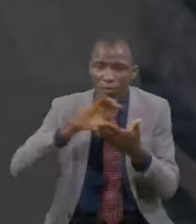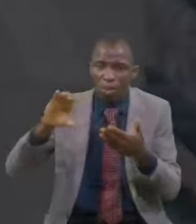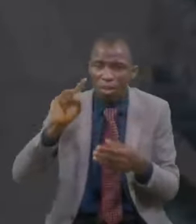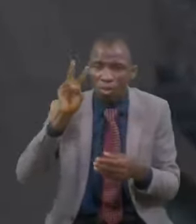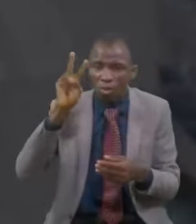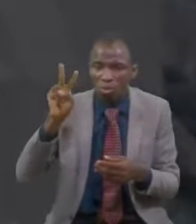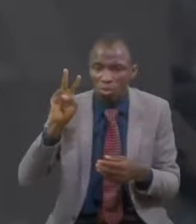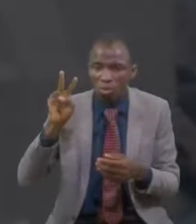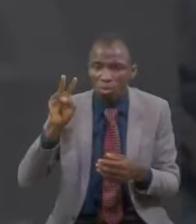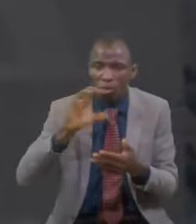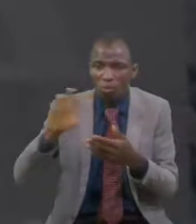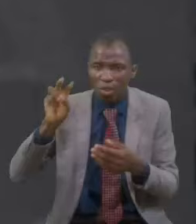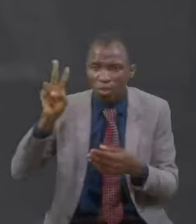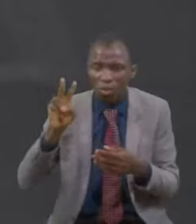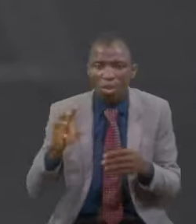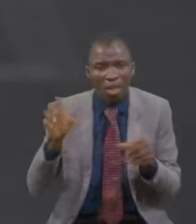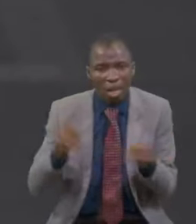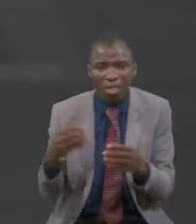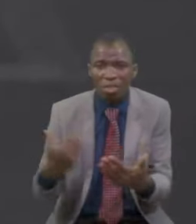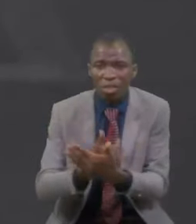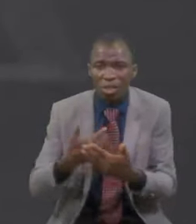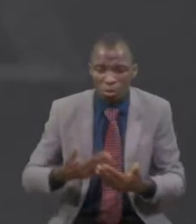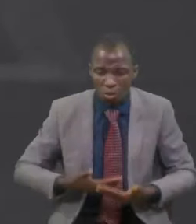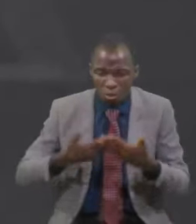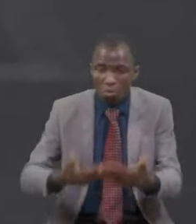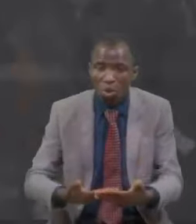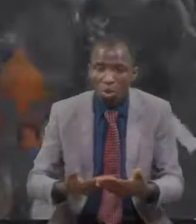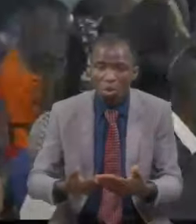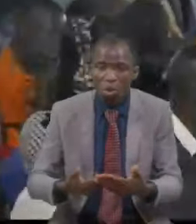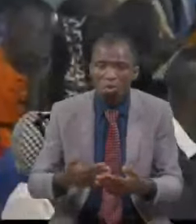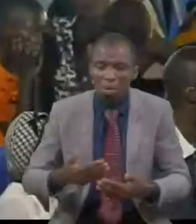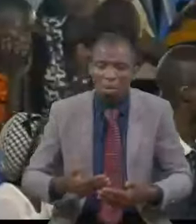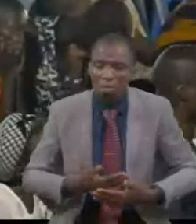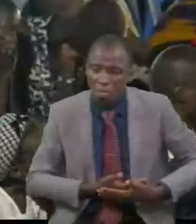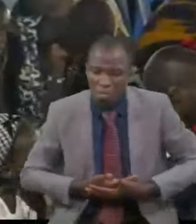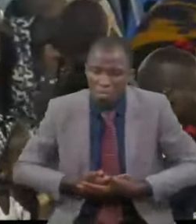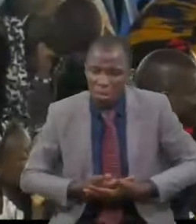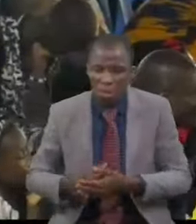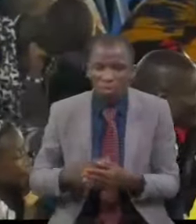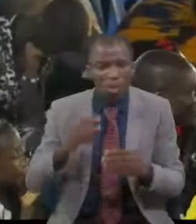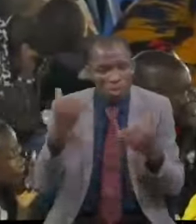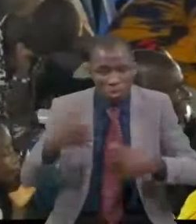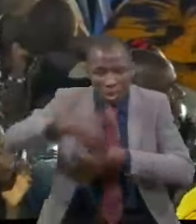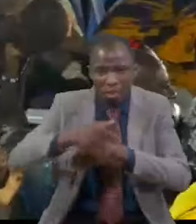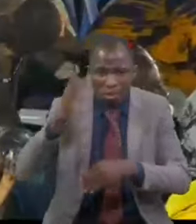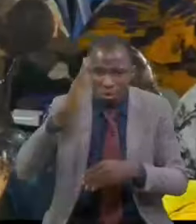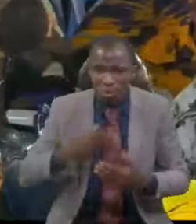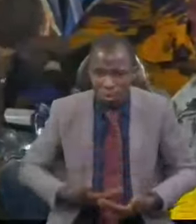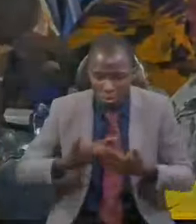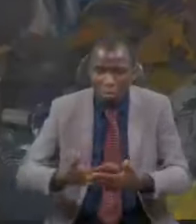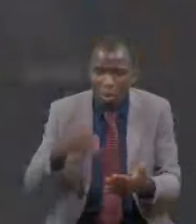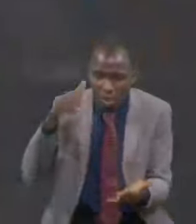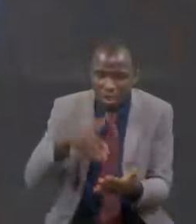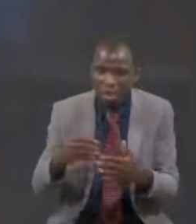newborn babes, tonight you'll be born again. As newborn babes, desire